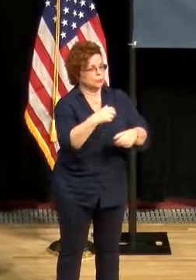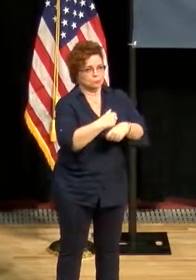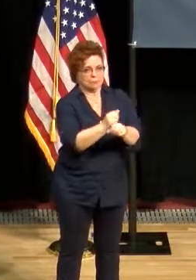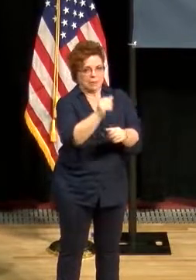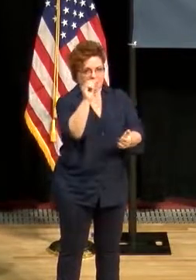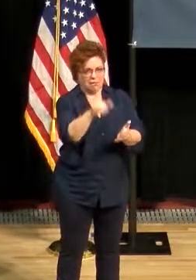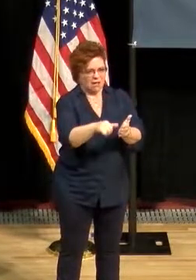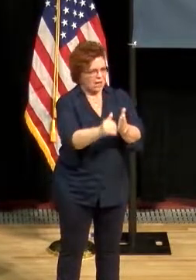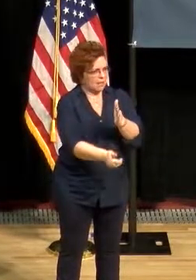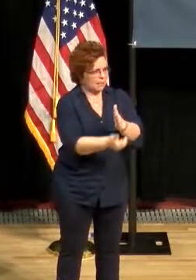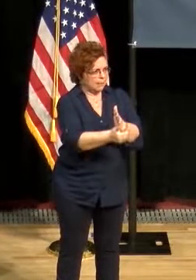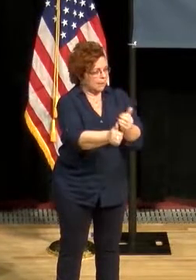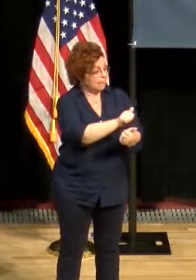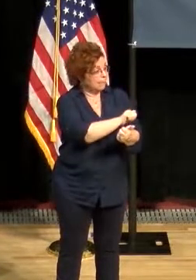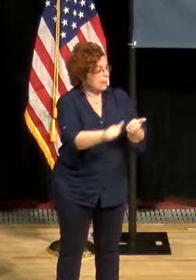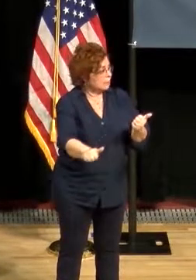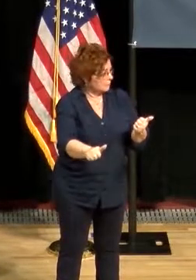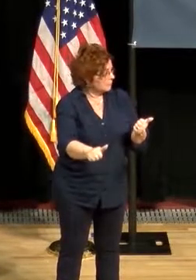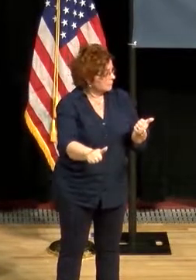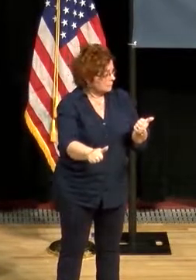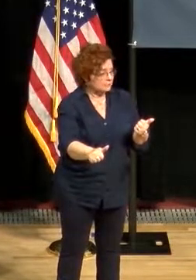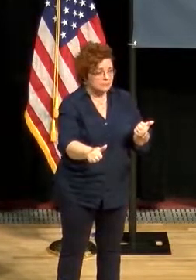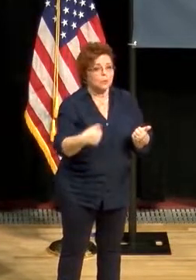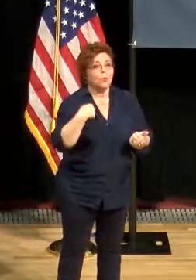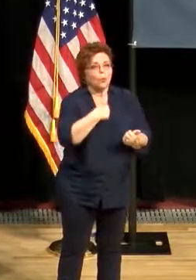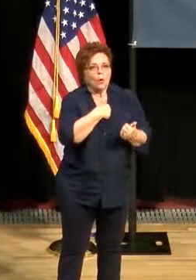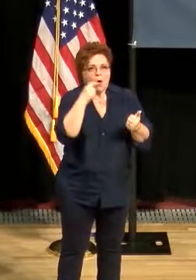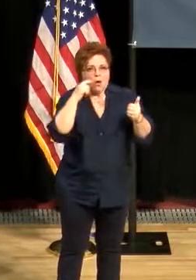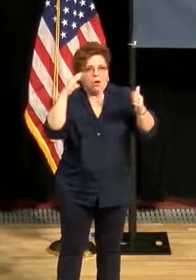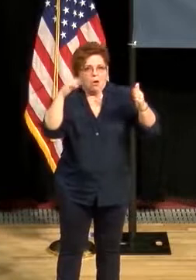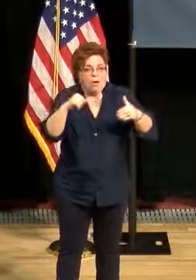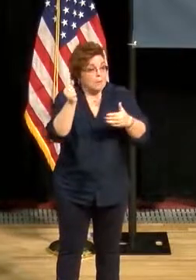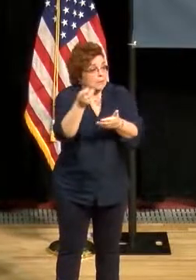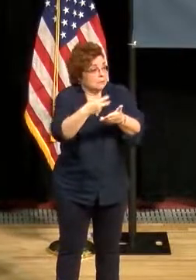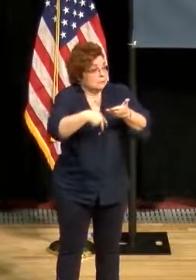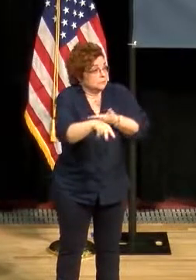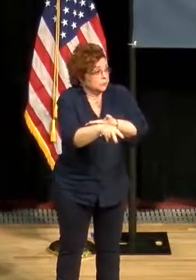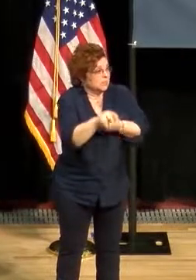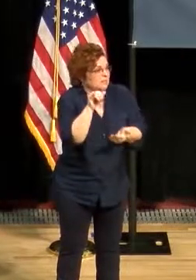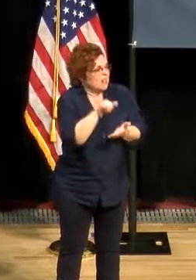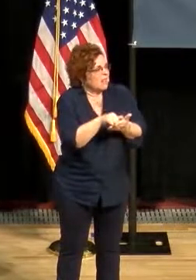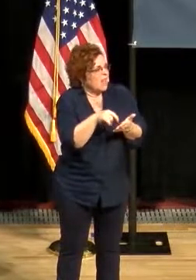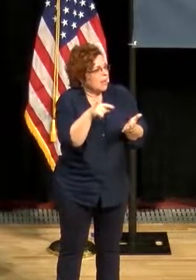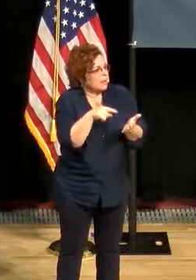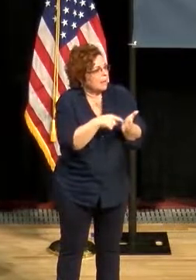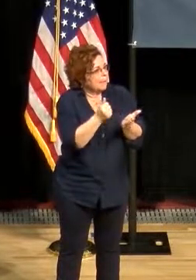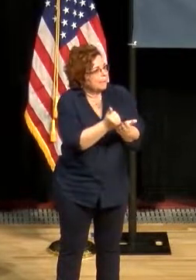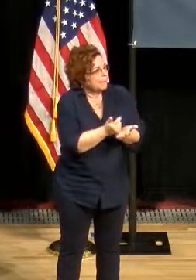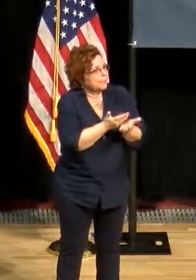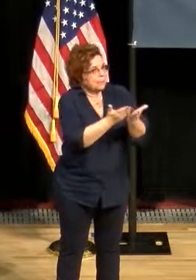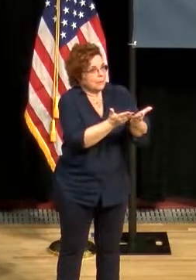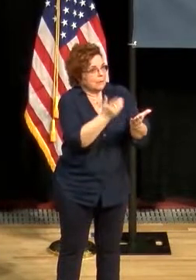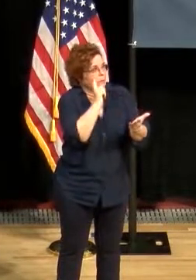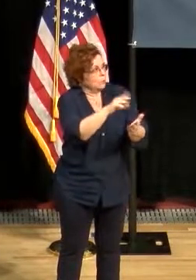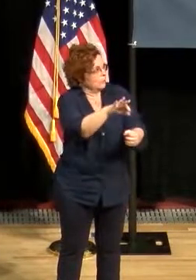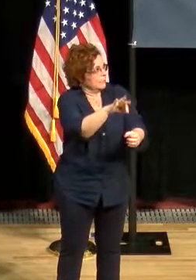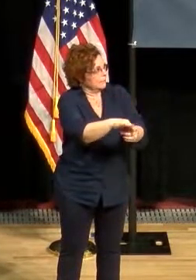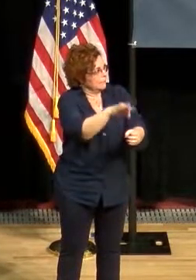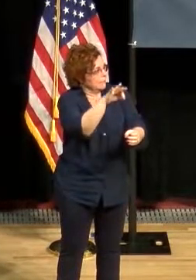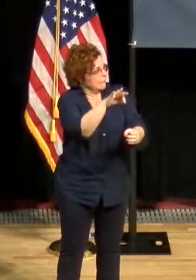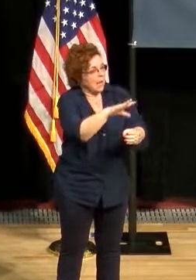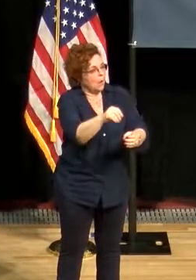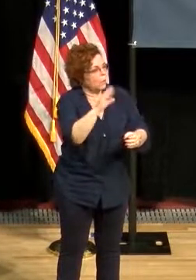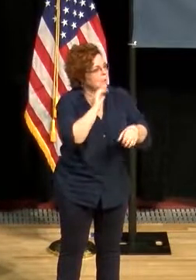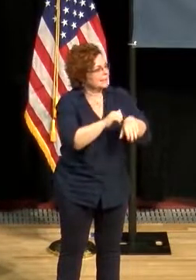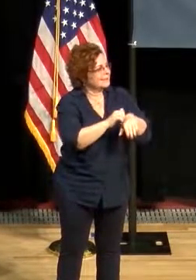that amendment passed. We're hoping that in 2 weeks, that bill will be voted on, and we